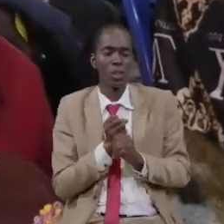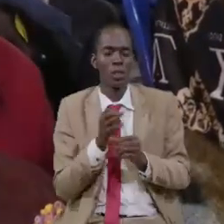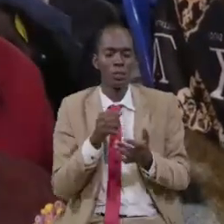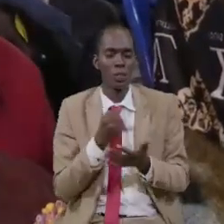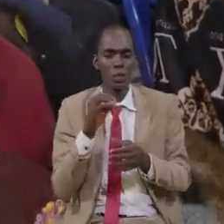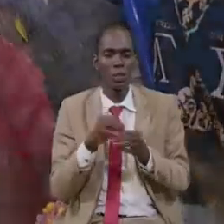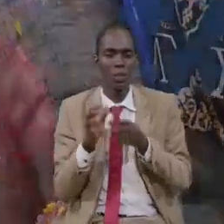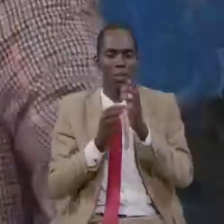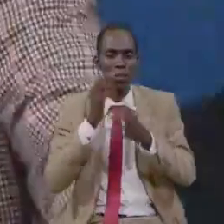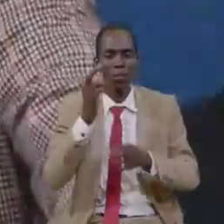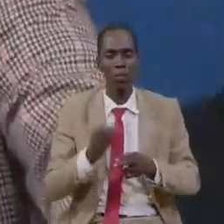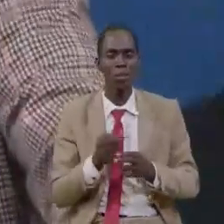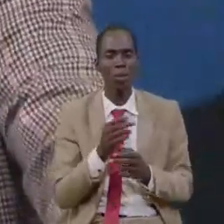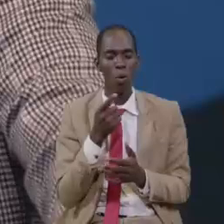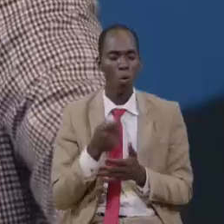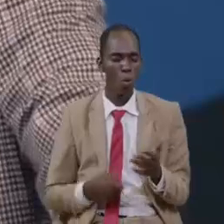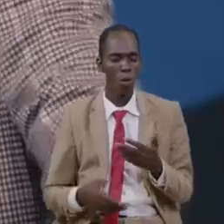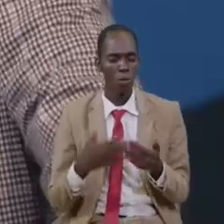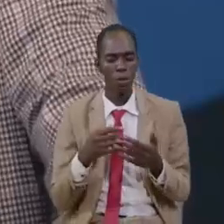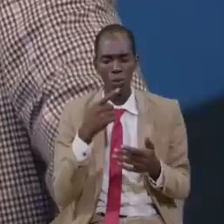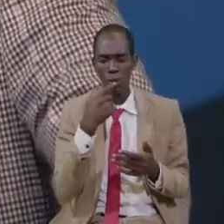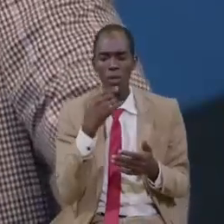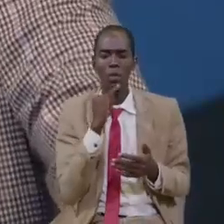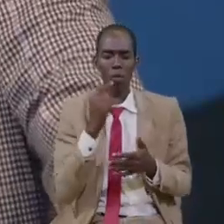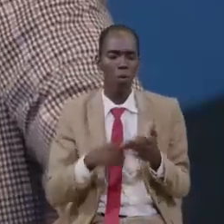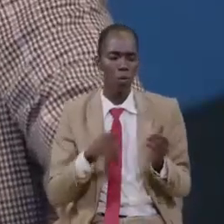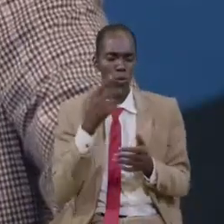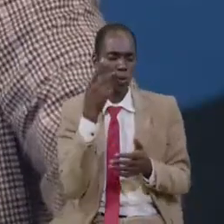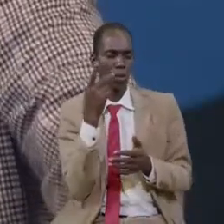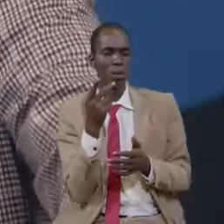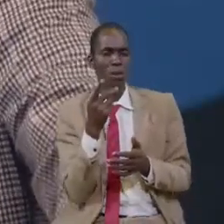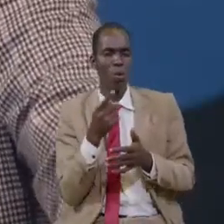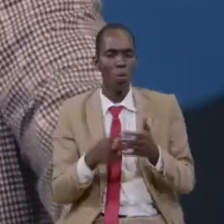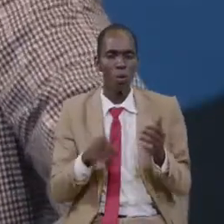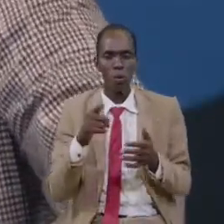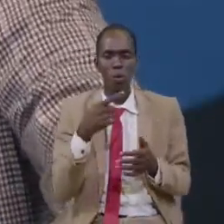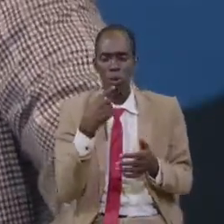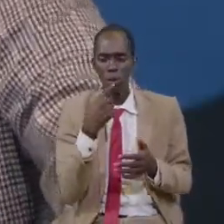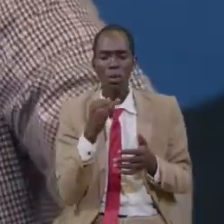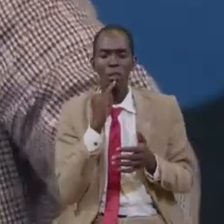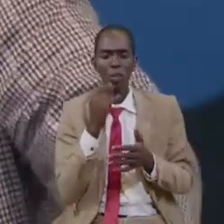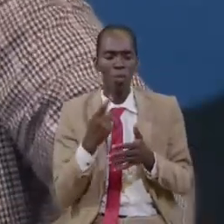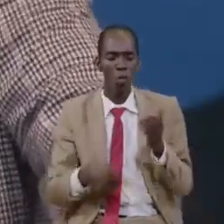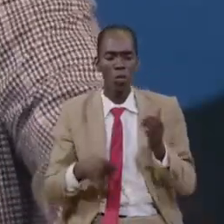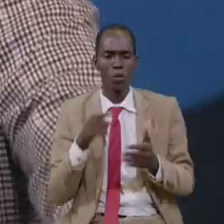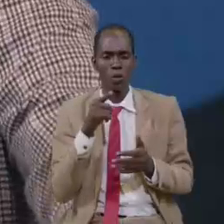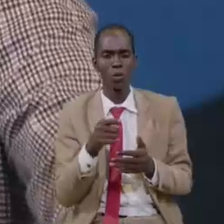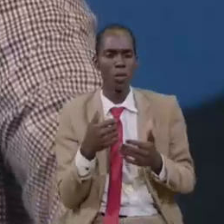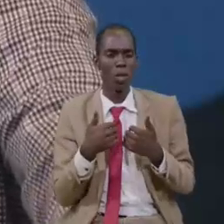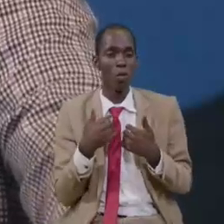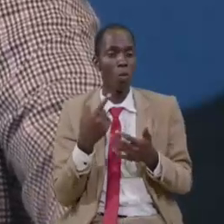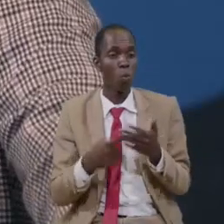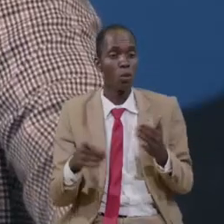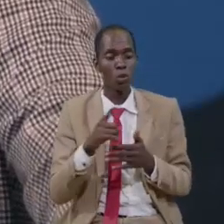What you say is what you see. What you say is what you have. What you confess is what